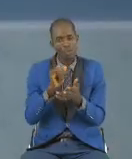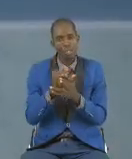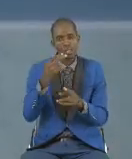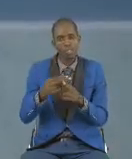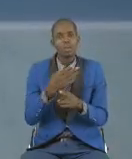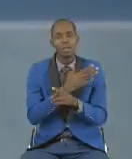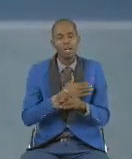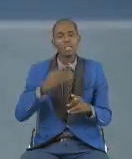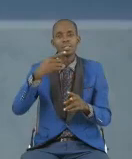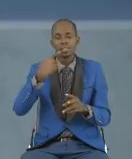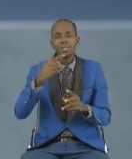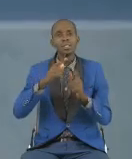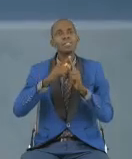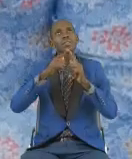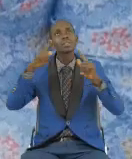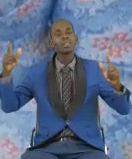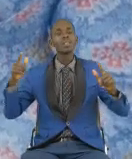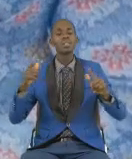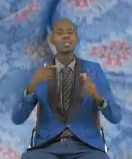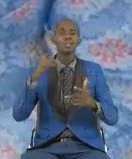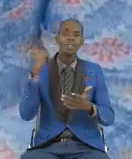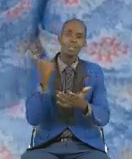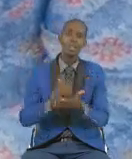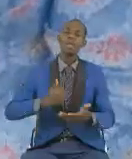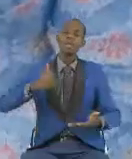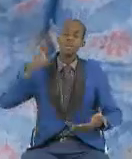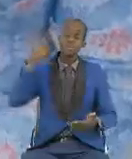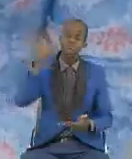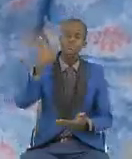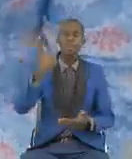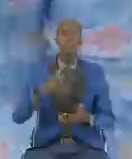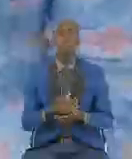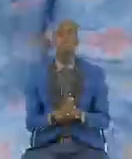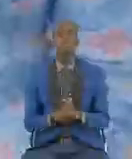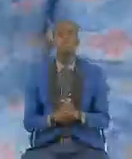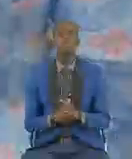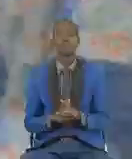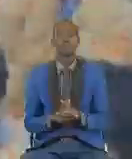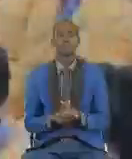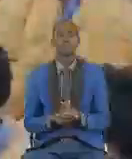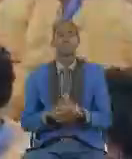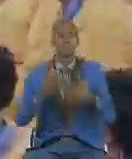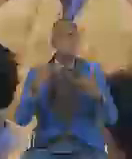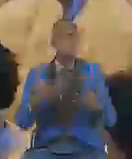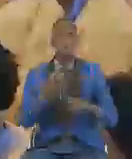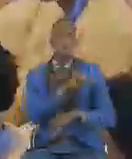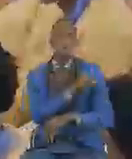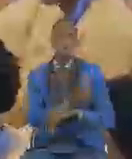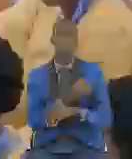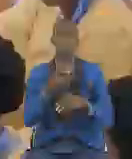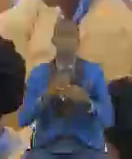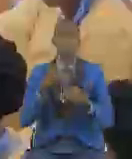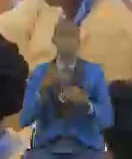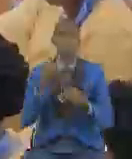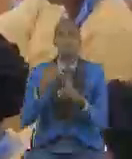good, great, by yells at stage. Amen. Today, authority of the word